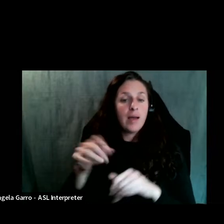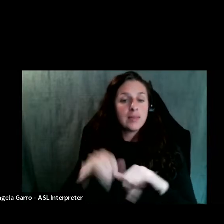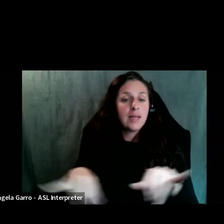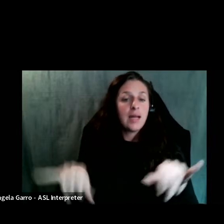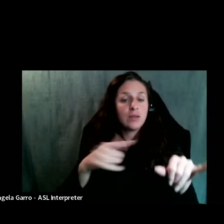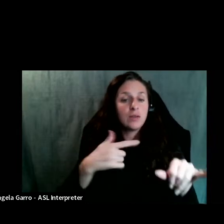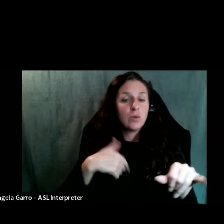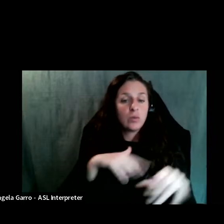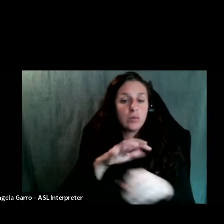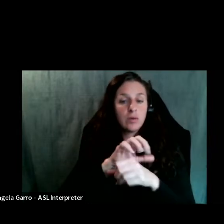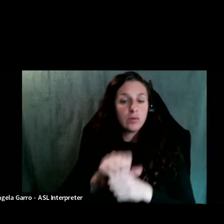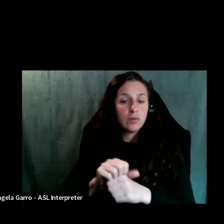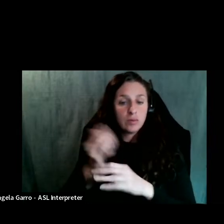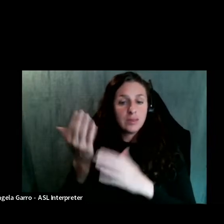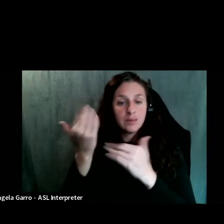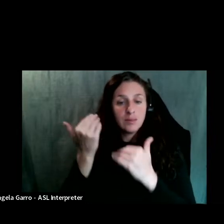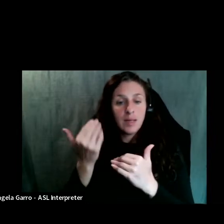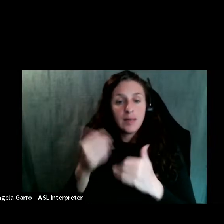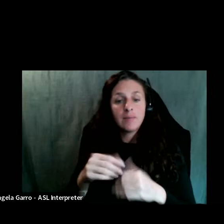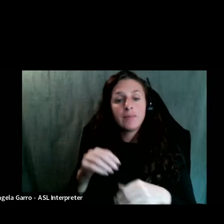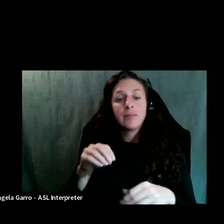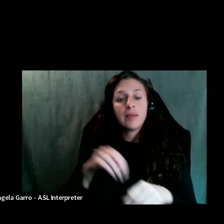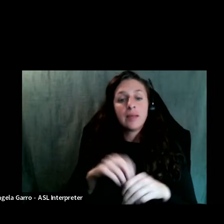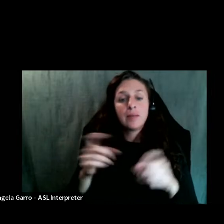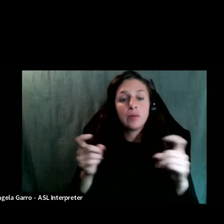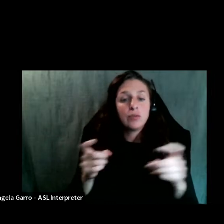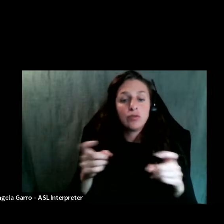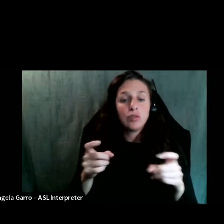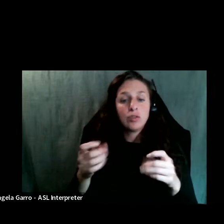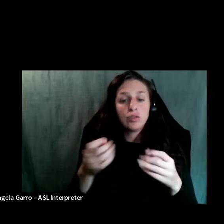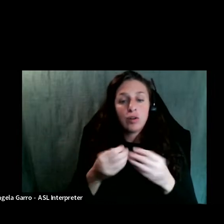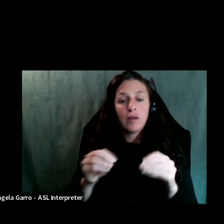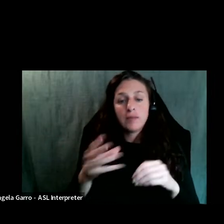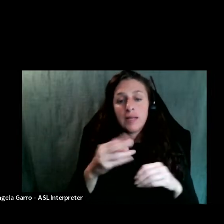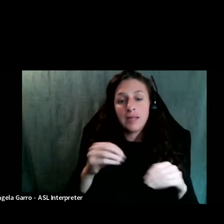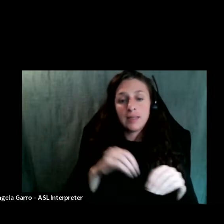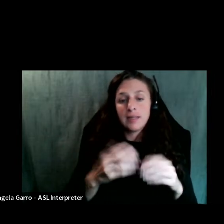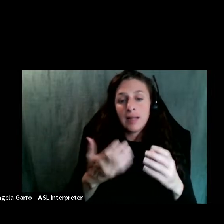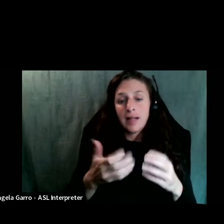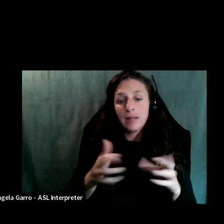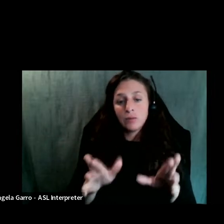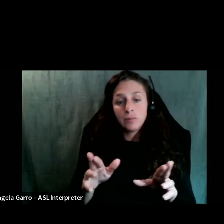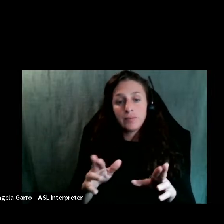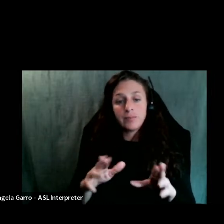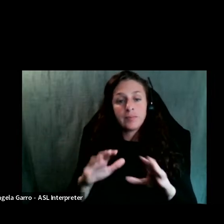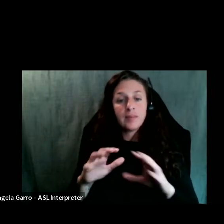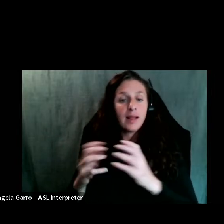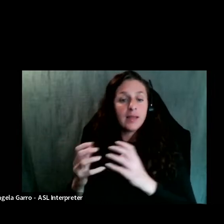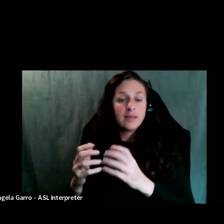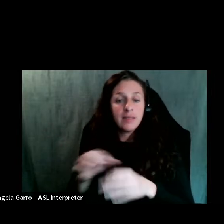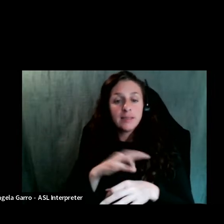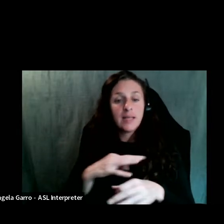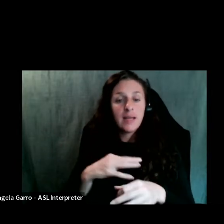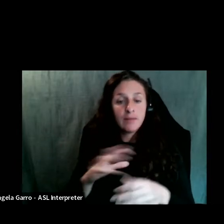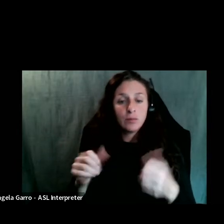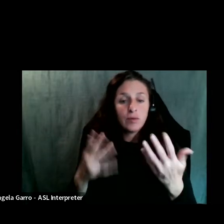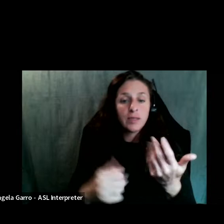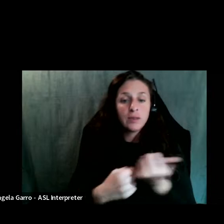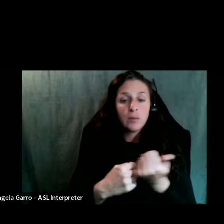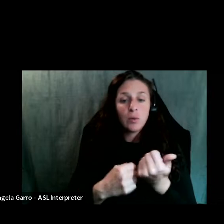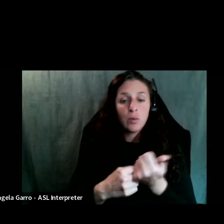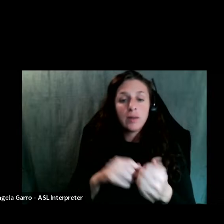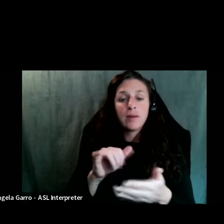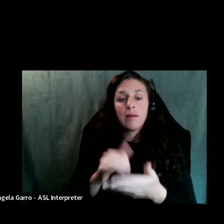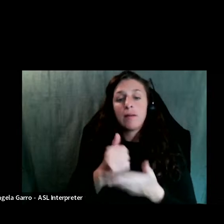to and expect. In the administration offices and in the classrooms, classified staff provide the support that helps